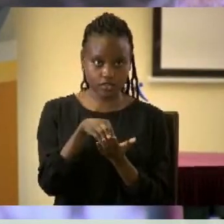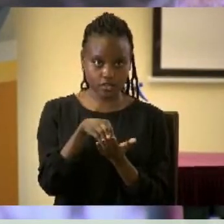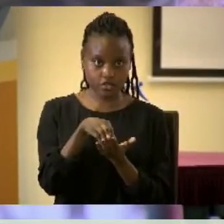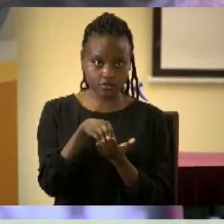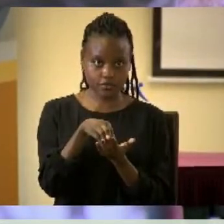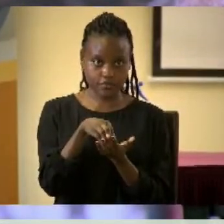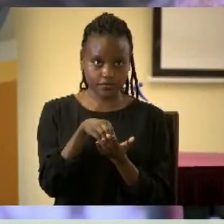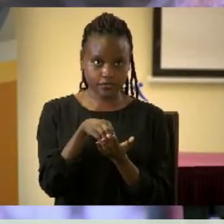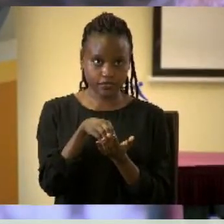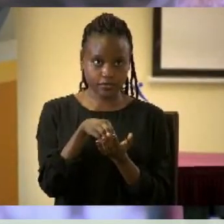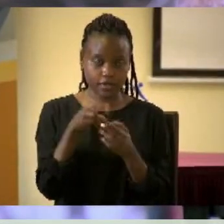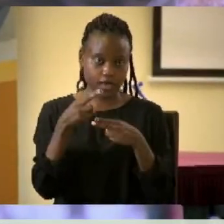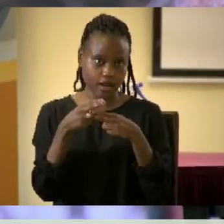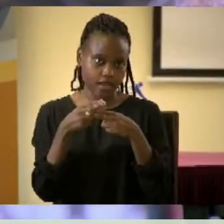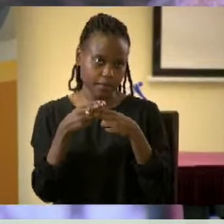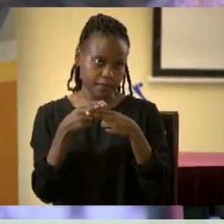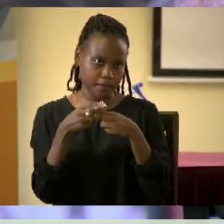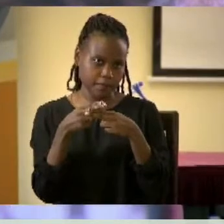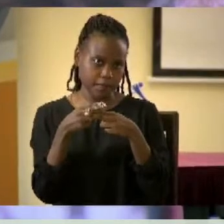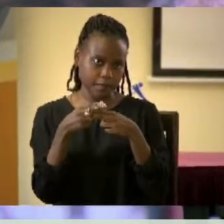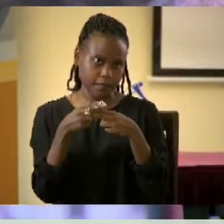by what is called